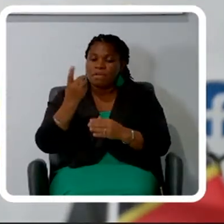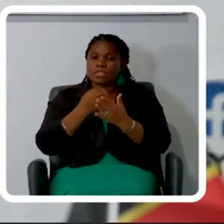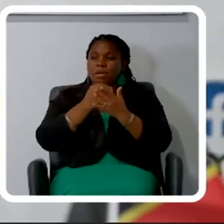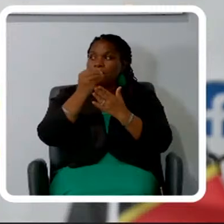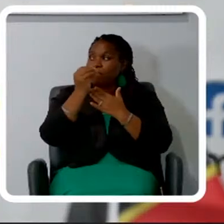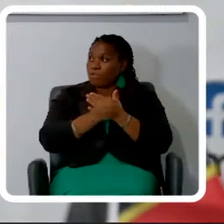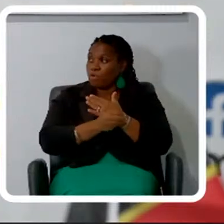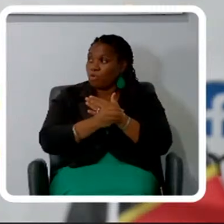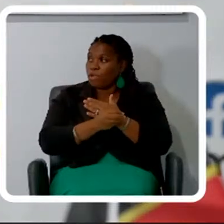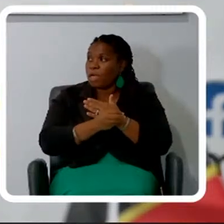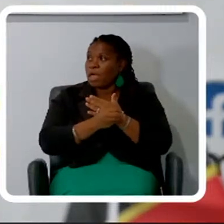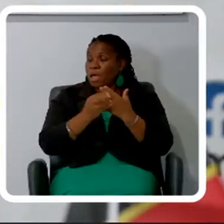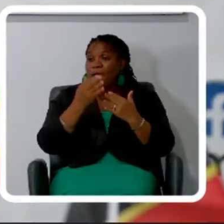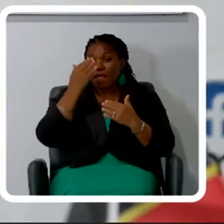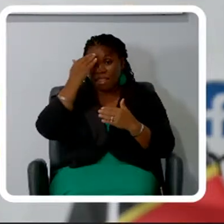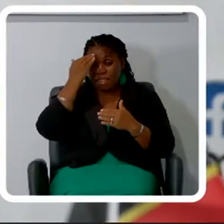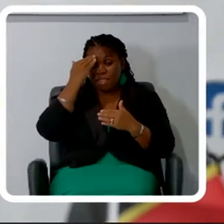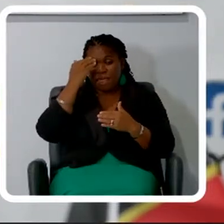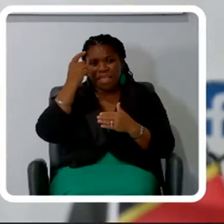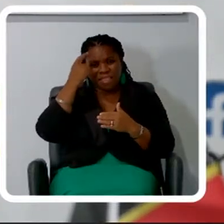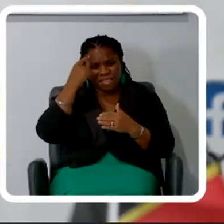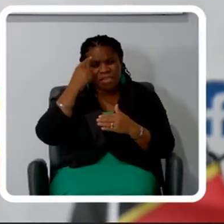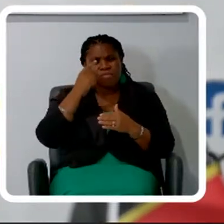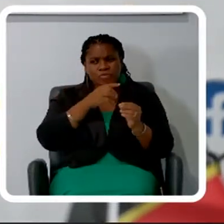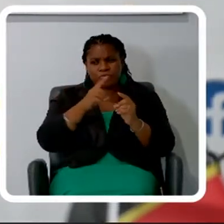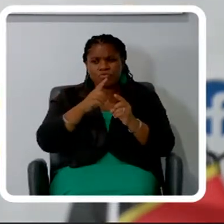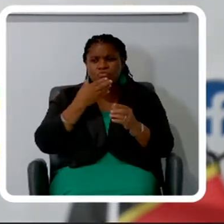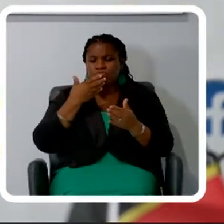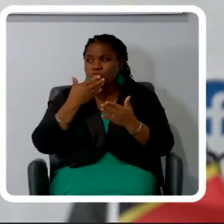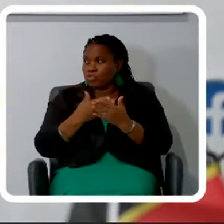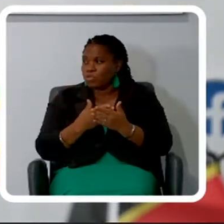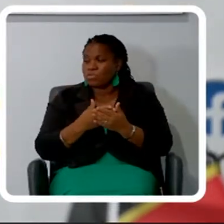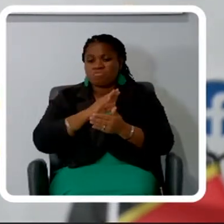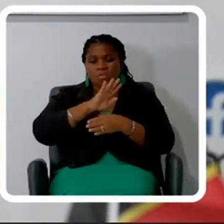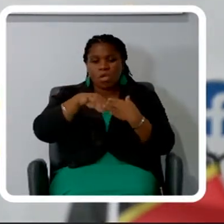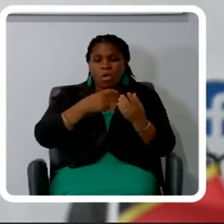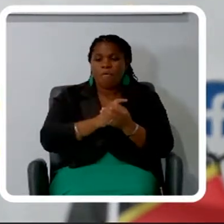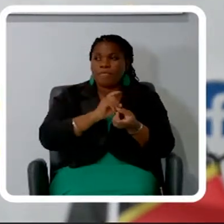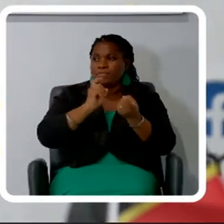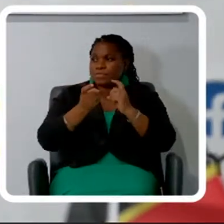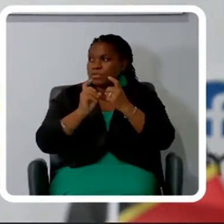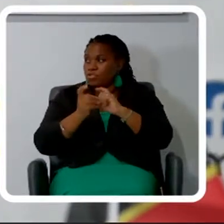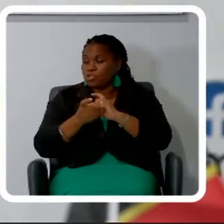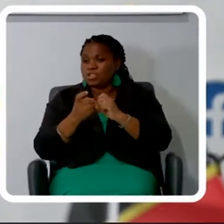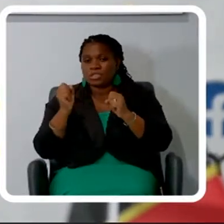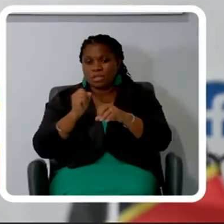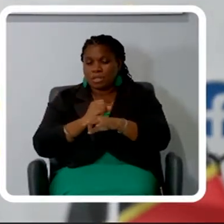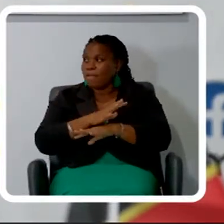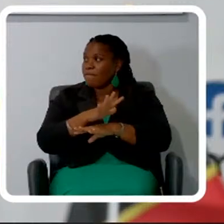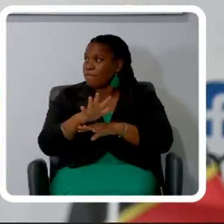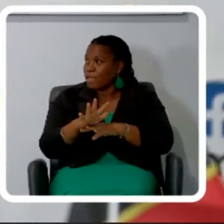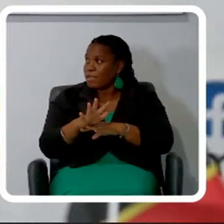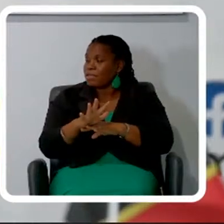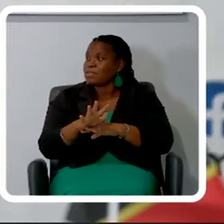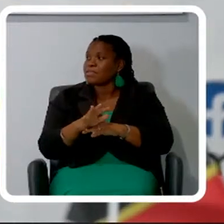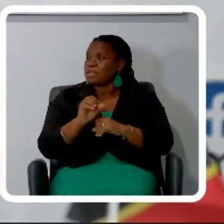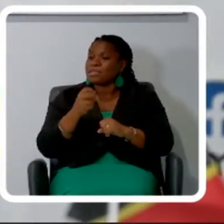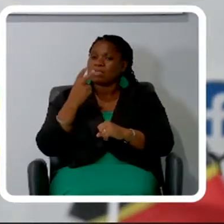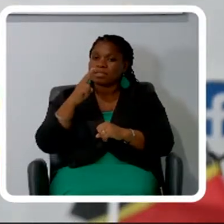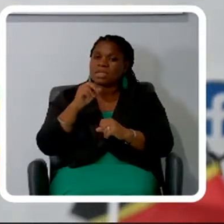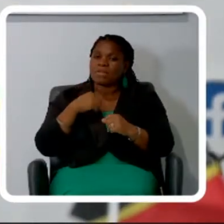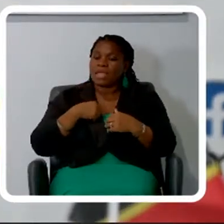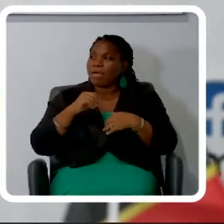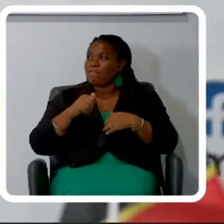October. I think we are on good footing. As you know, because of all the changes, we were affected, but I think we have an